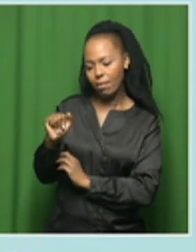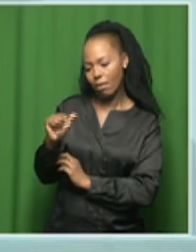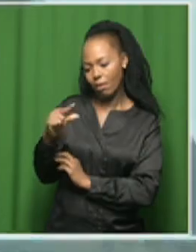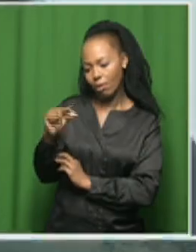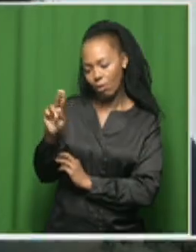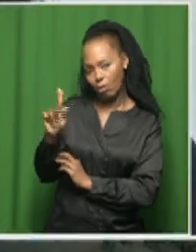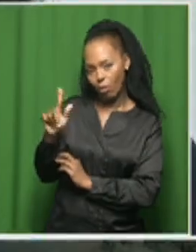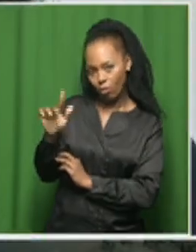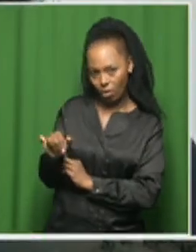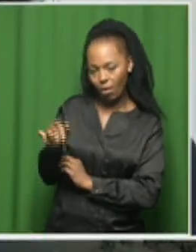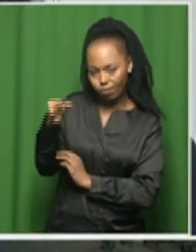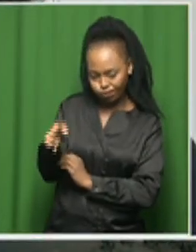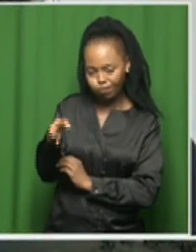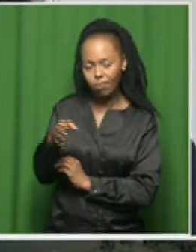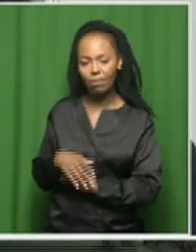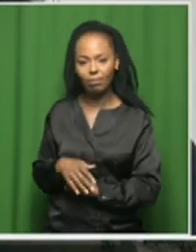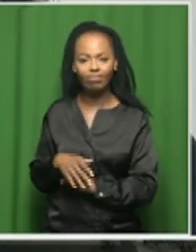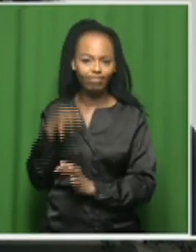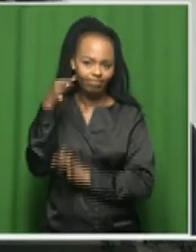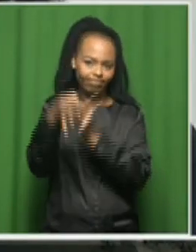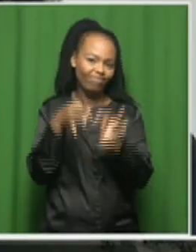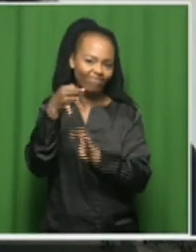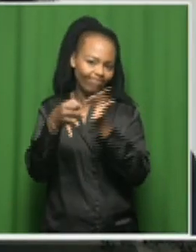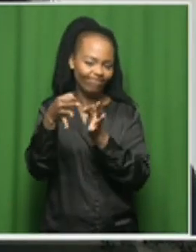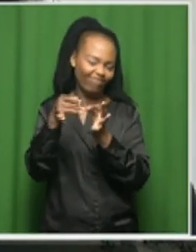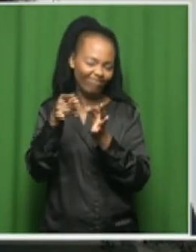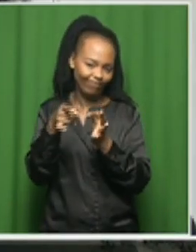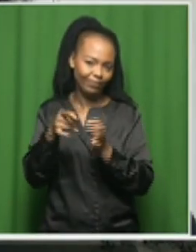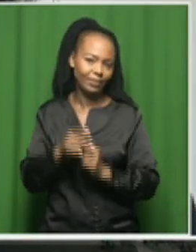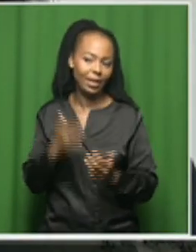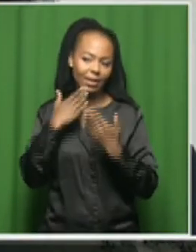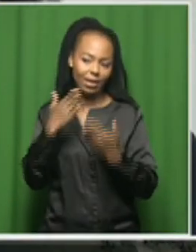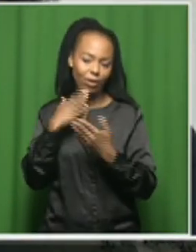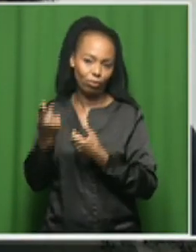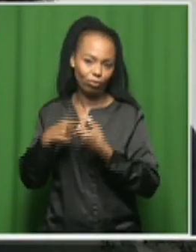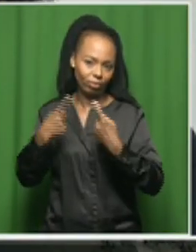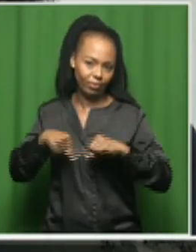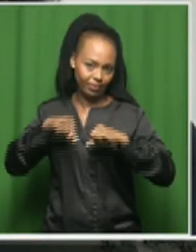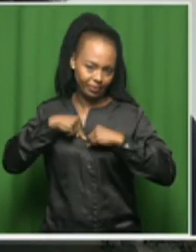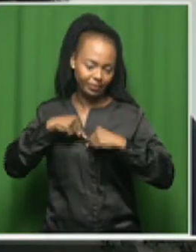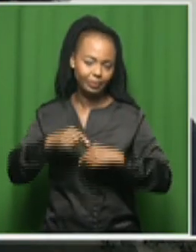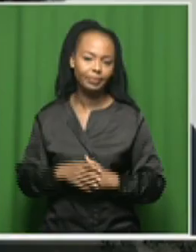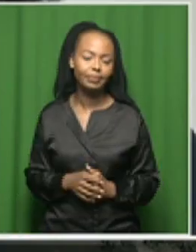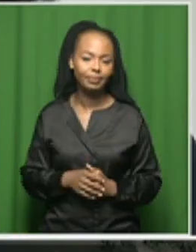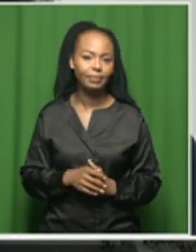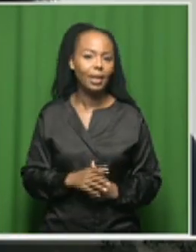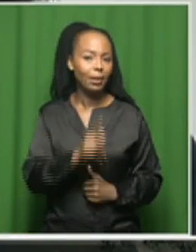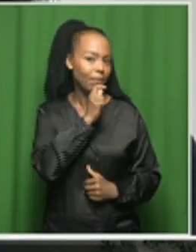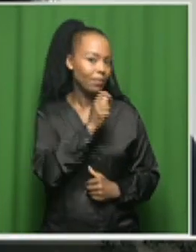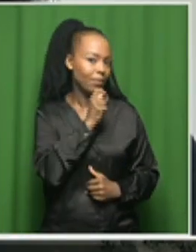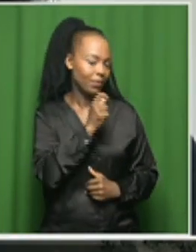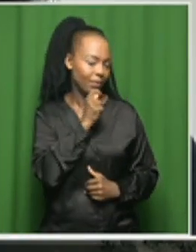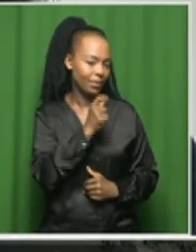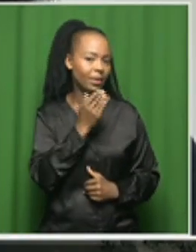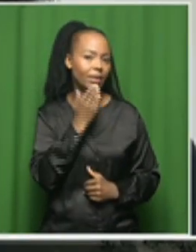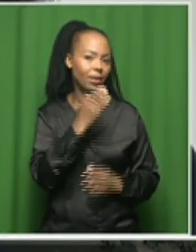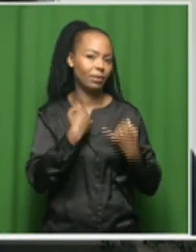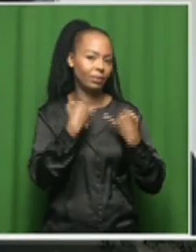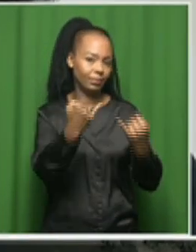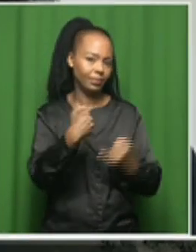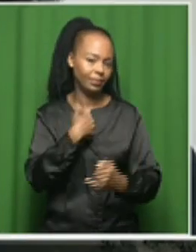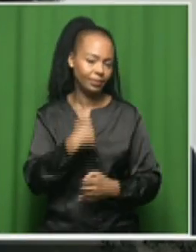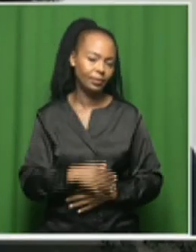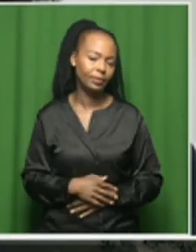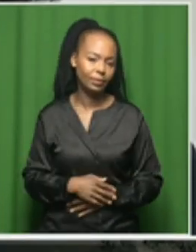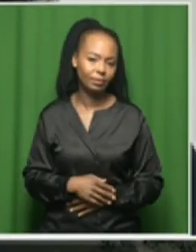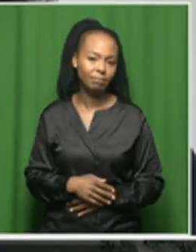it's a pleasure to have her. Dr. Magula, thank you. Thanks very much for joining us. Good morning. Thank you for having me. Gout is